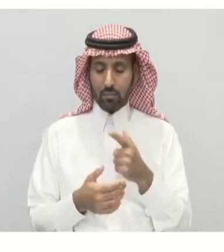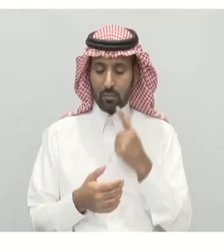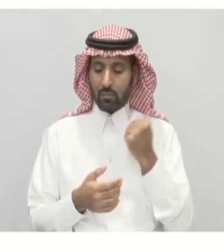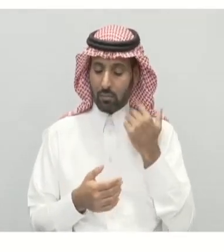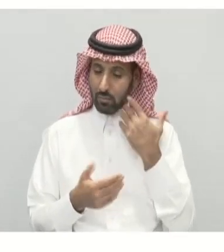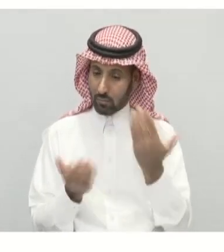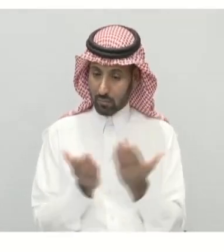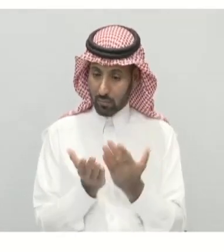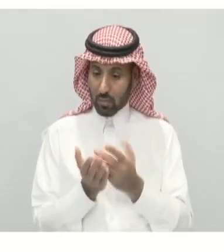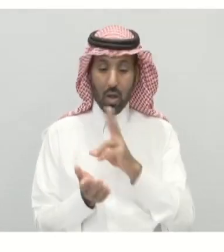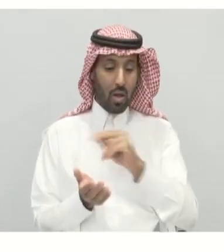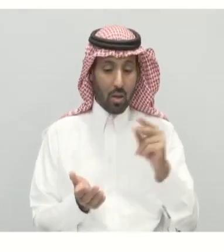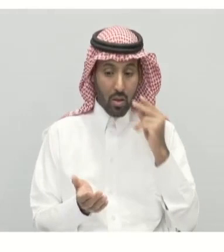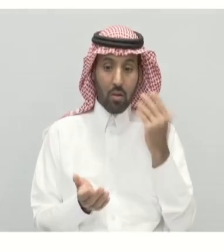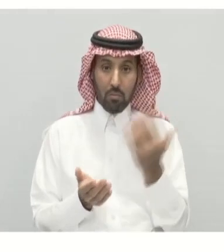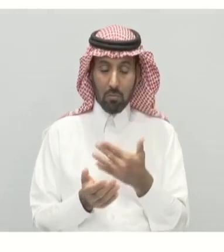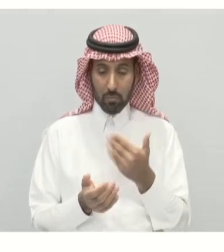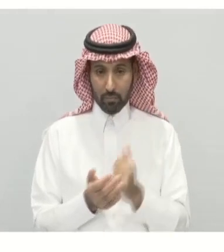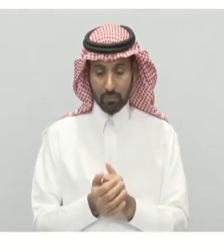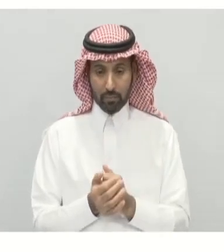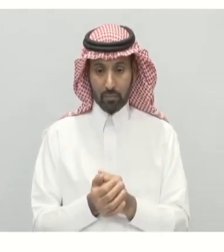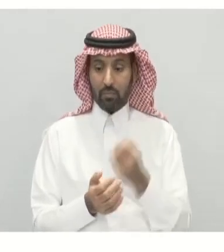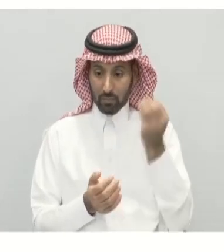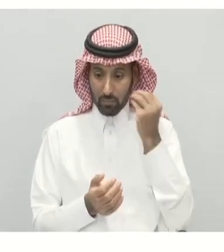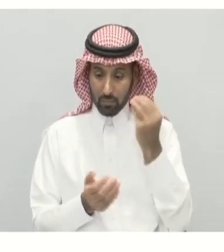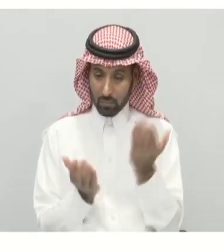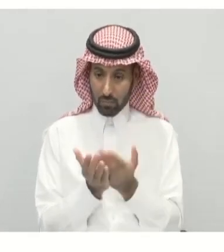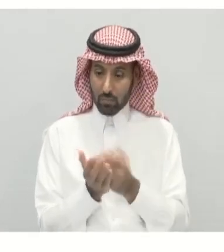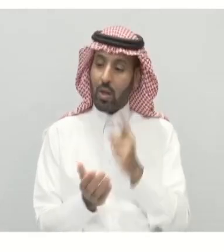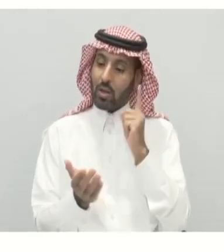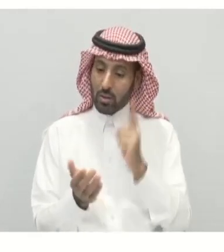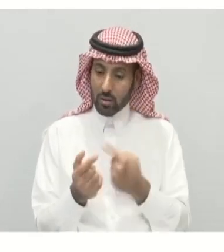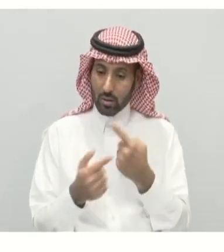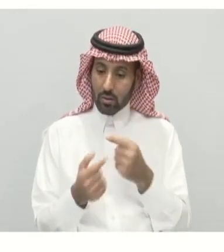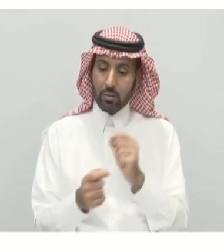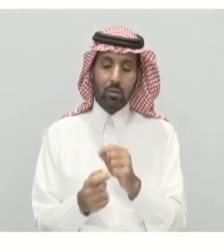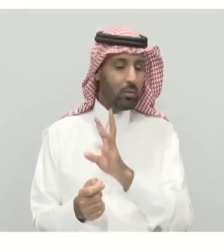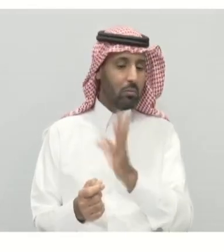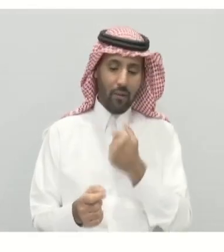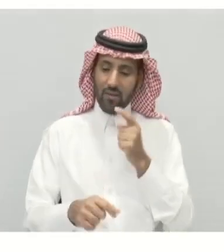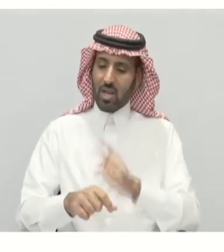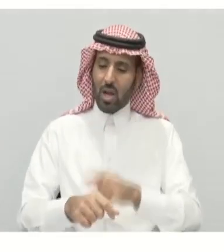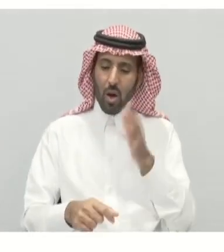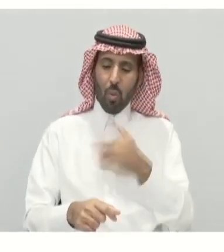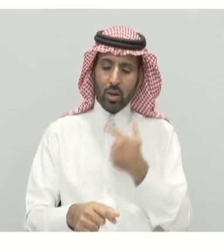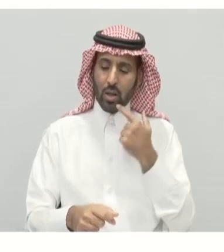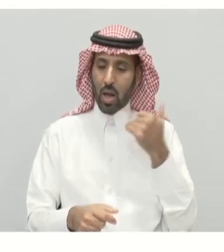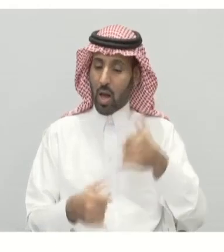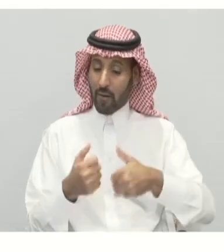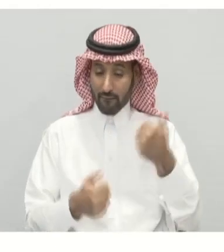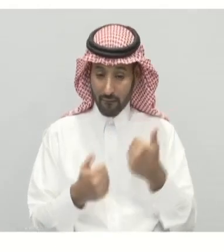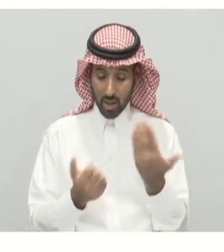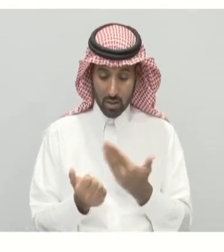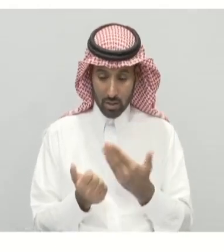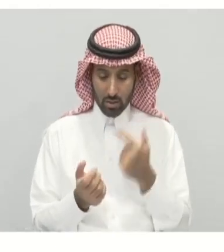to prepare for the exams as well. He said, just be honest with them and tell them that I don't have time and I want to